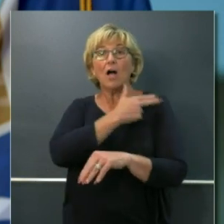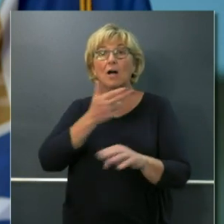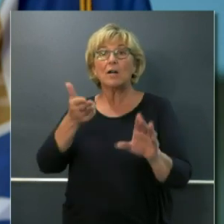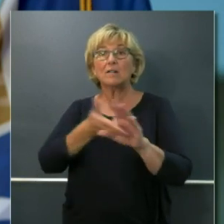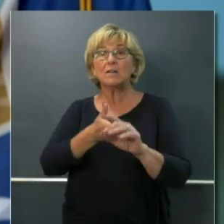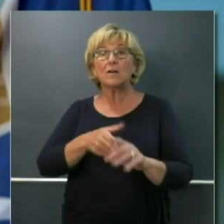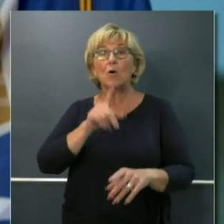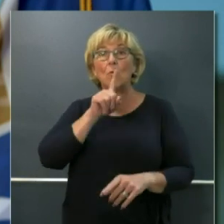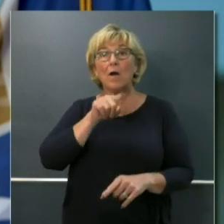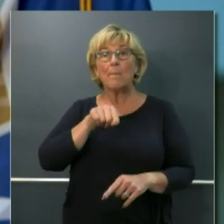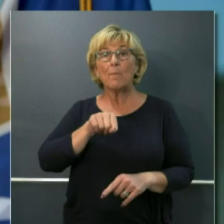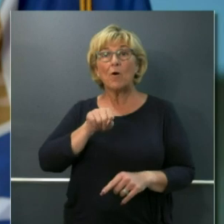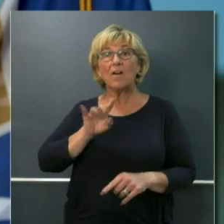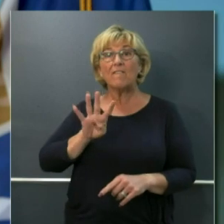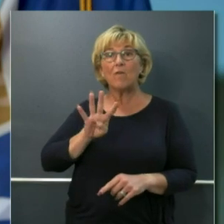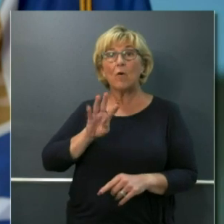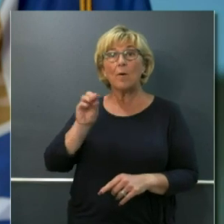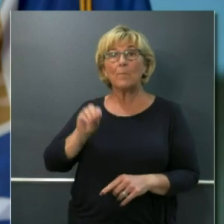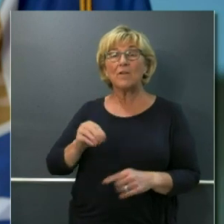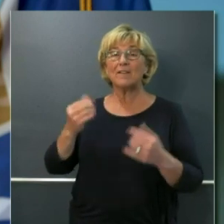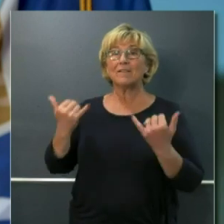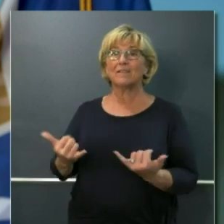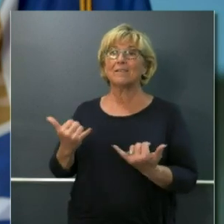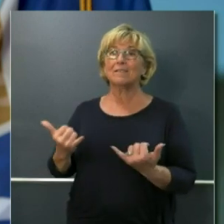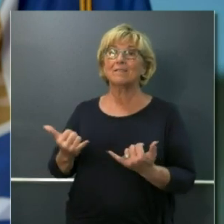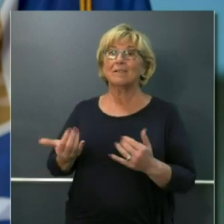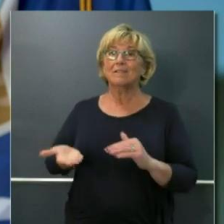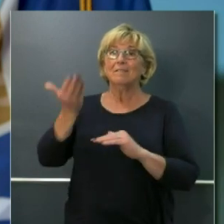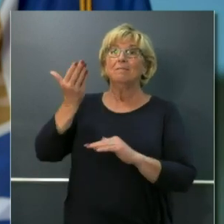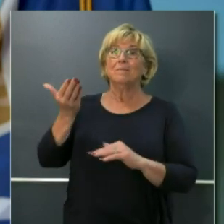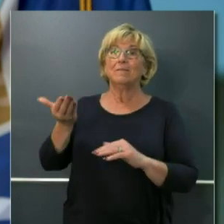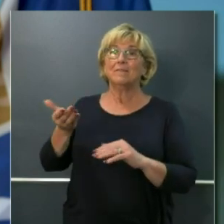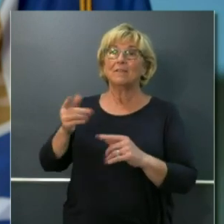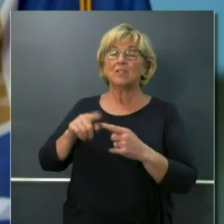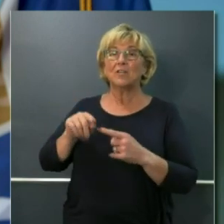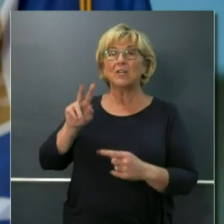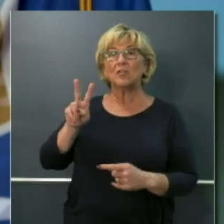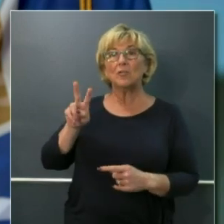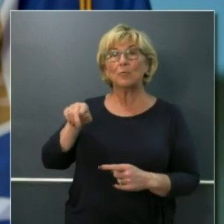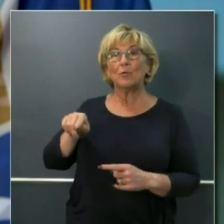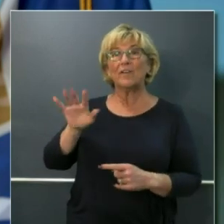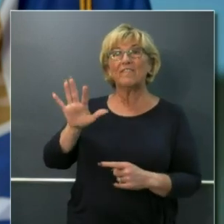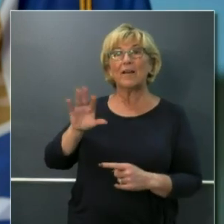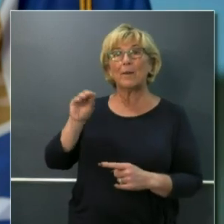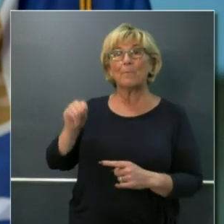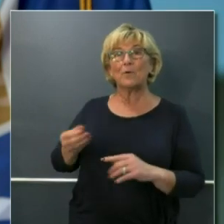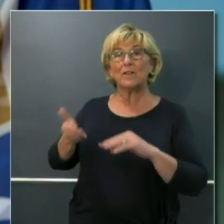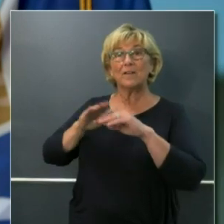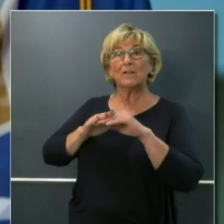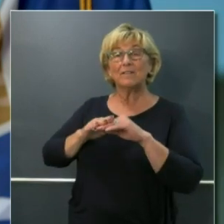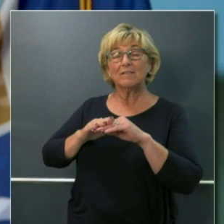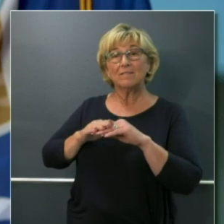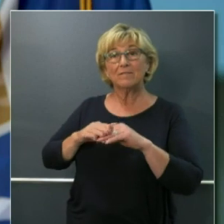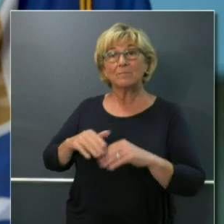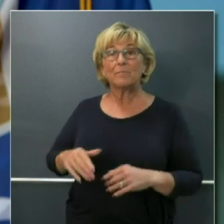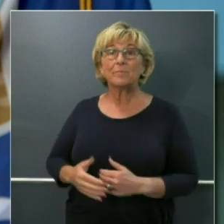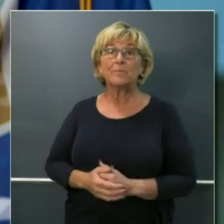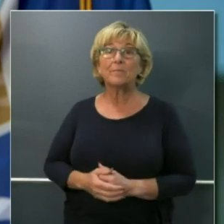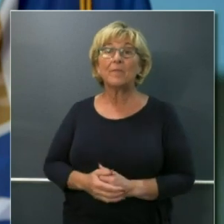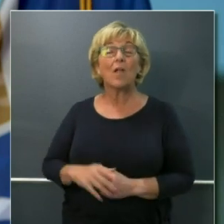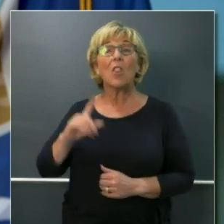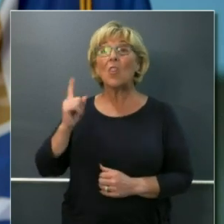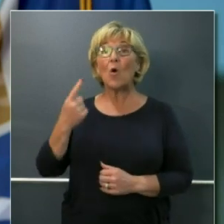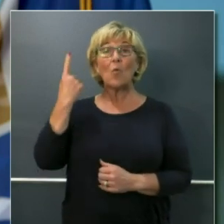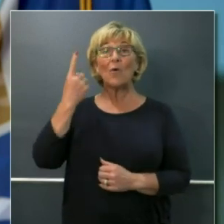of 1.4%. Today, actually went up to 2.5%. The only good news in that data